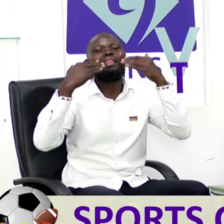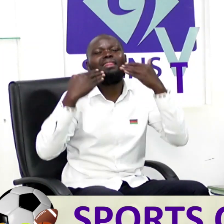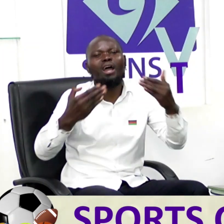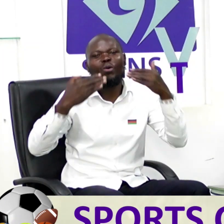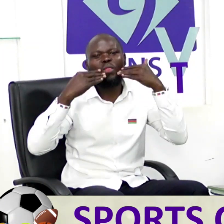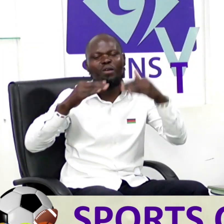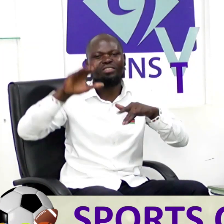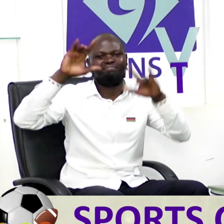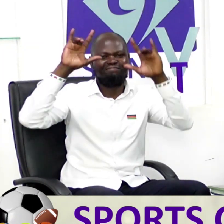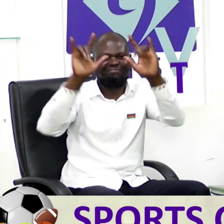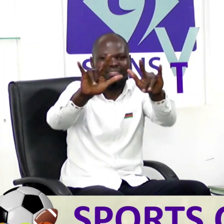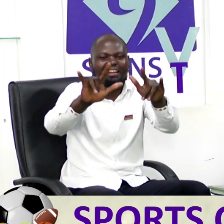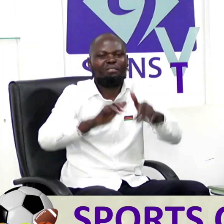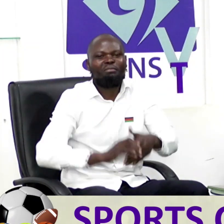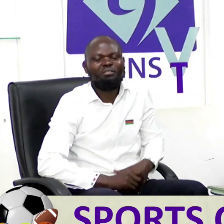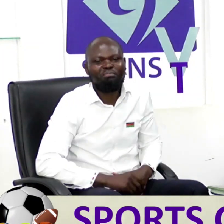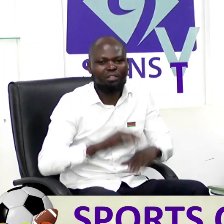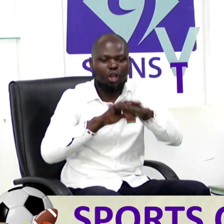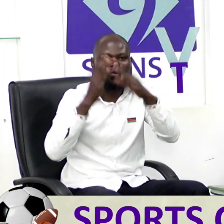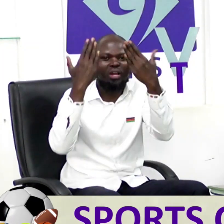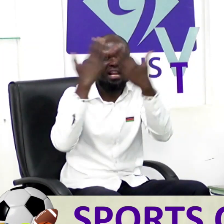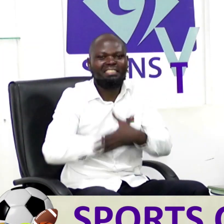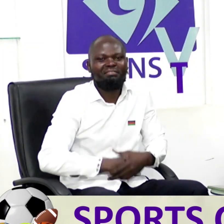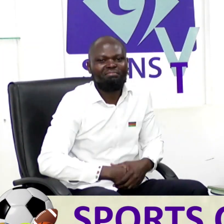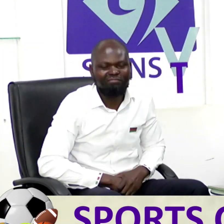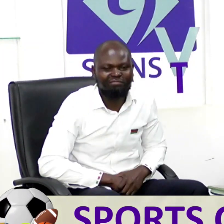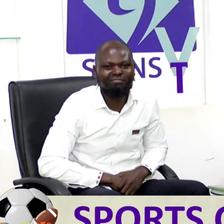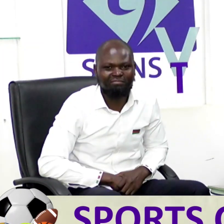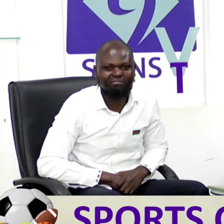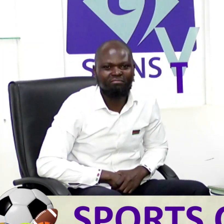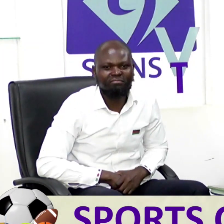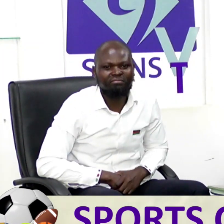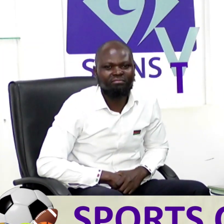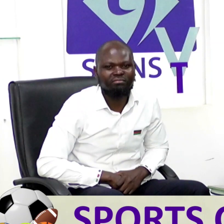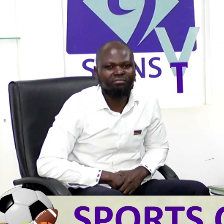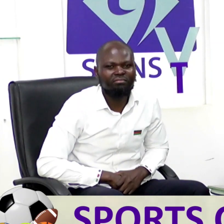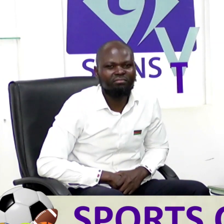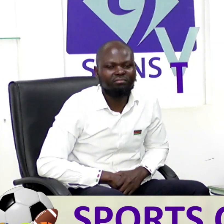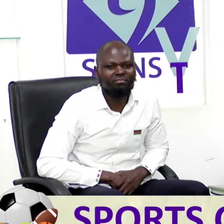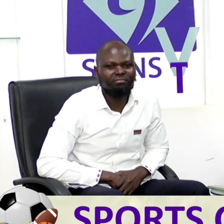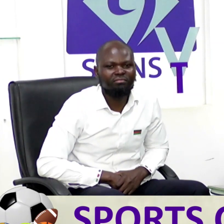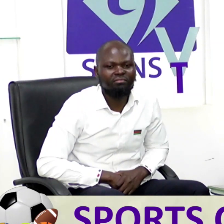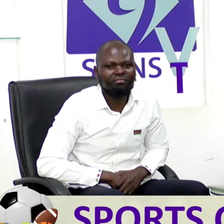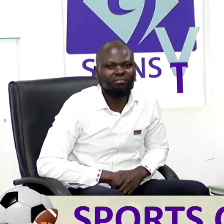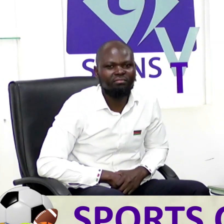continue supporting us and stay safe. Good night and bye-bye.